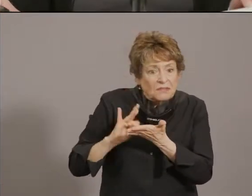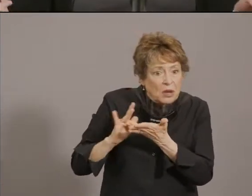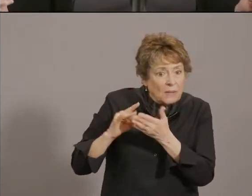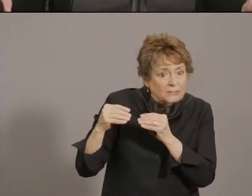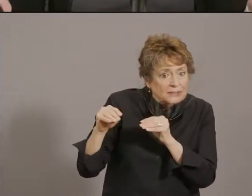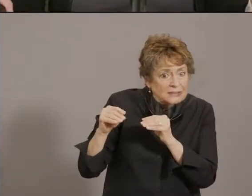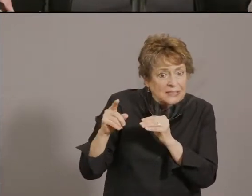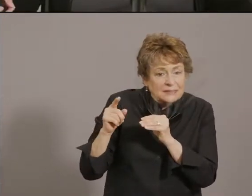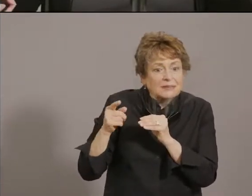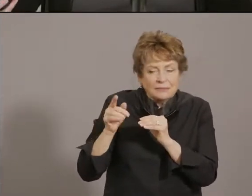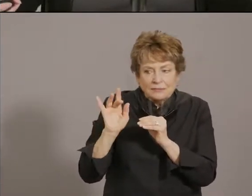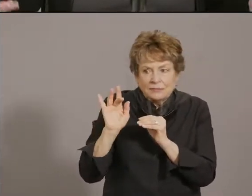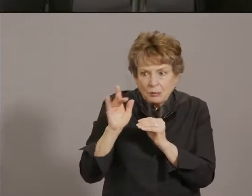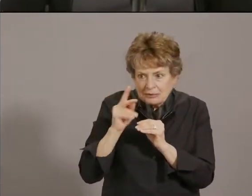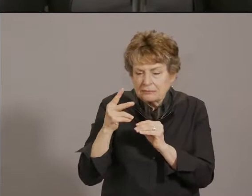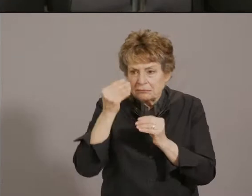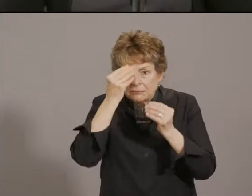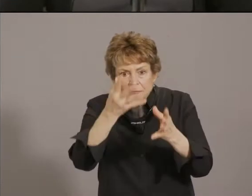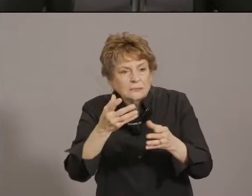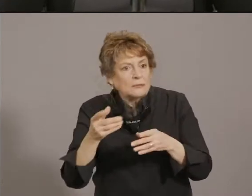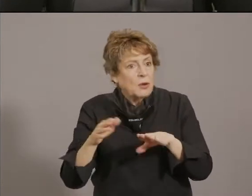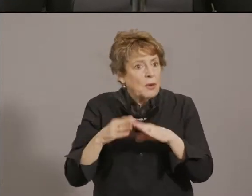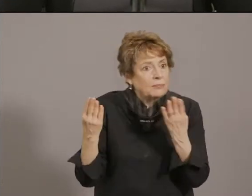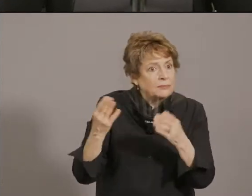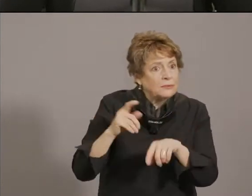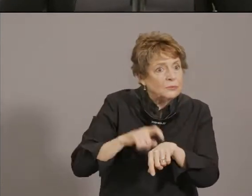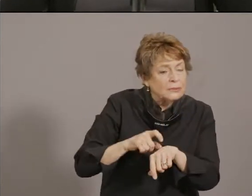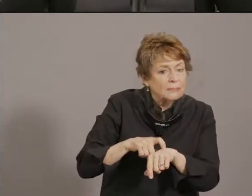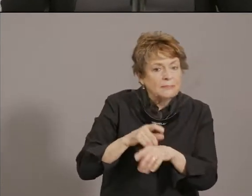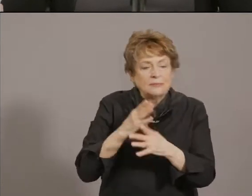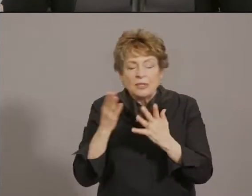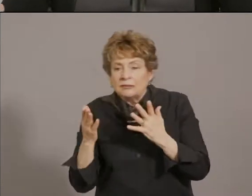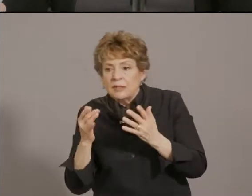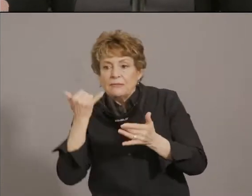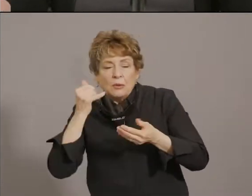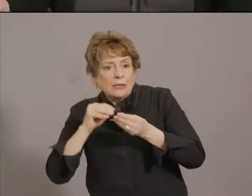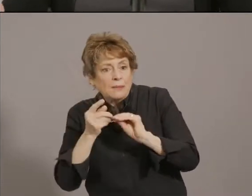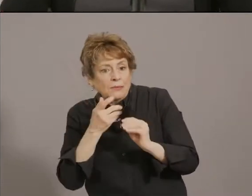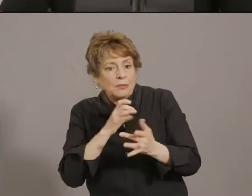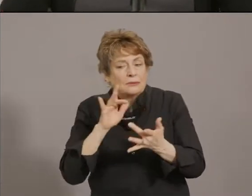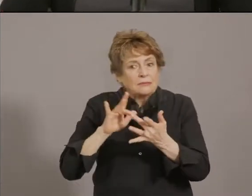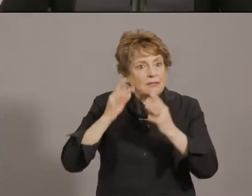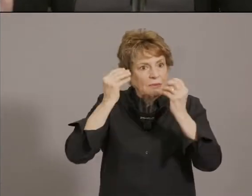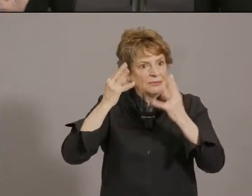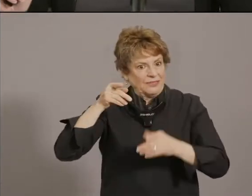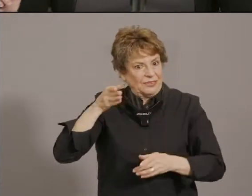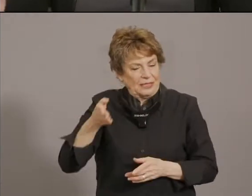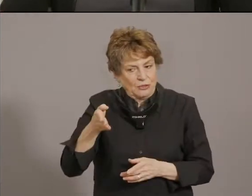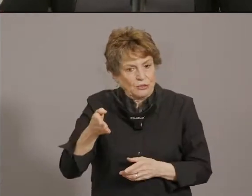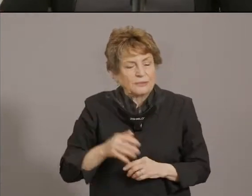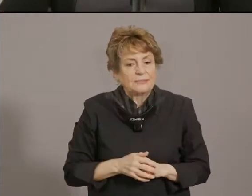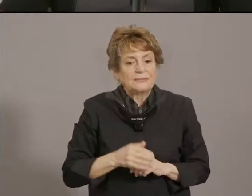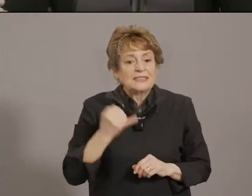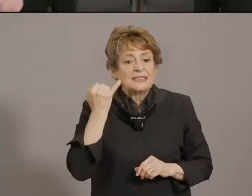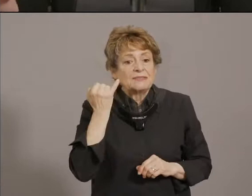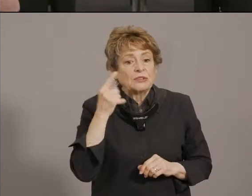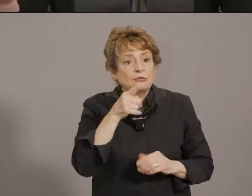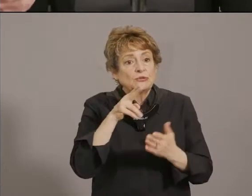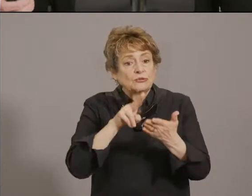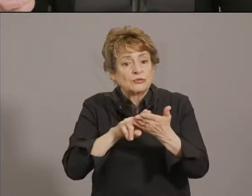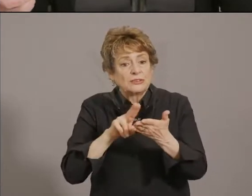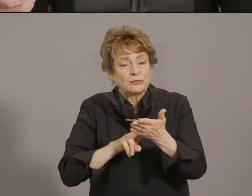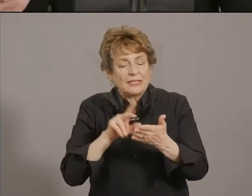provides. Under the site details, if there is a registration link or a link to a website, we will link to